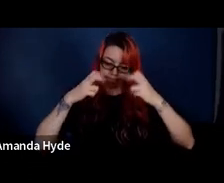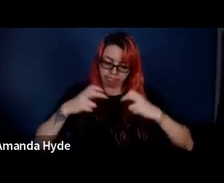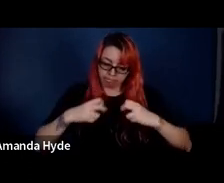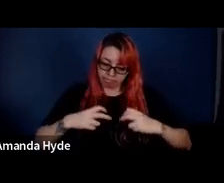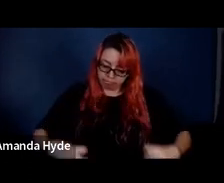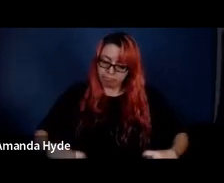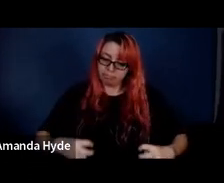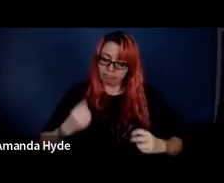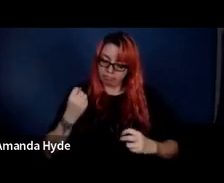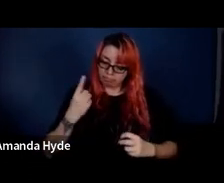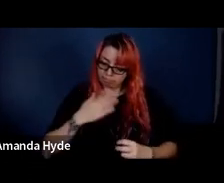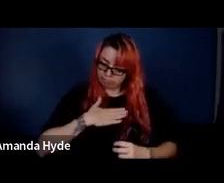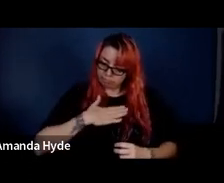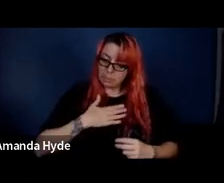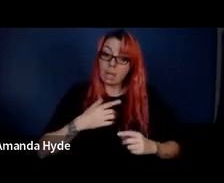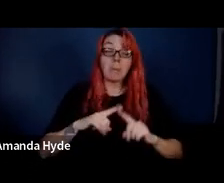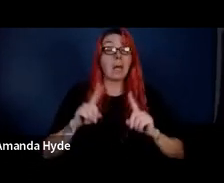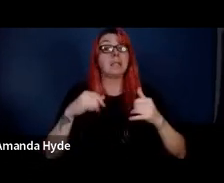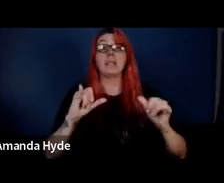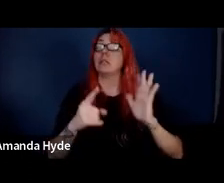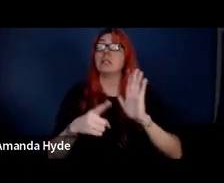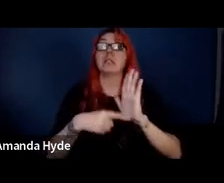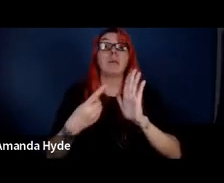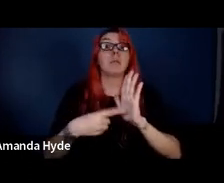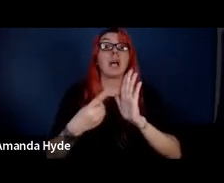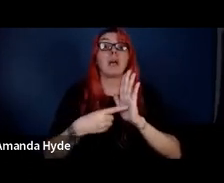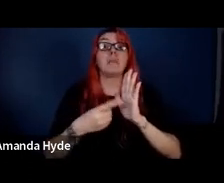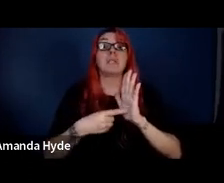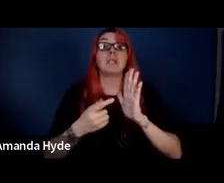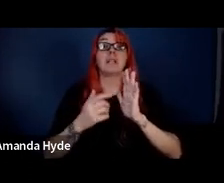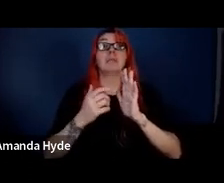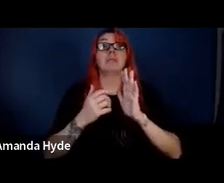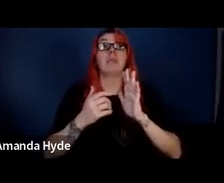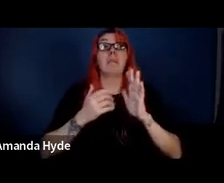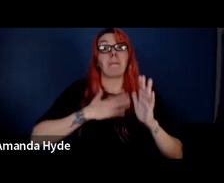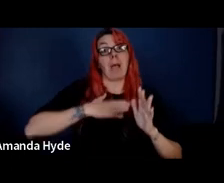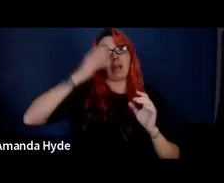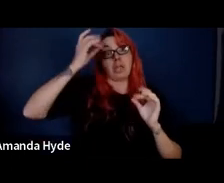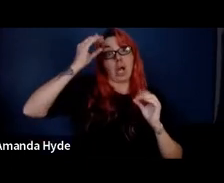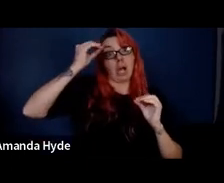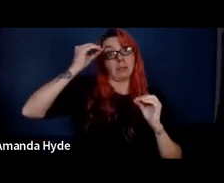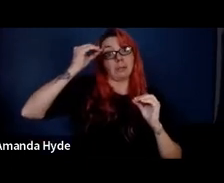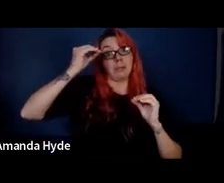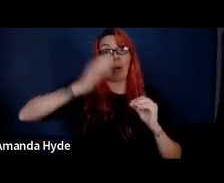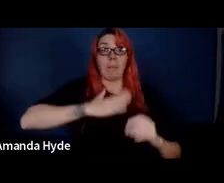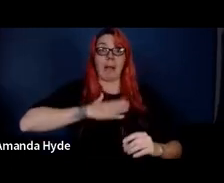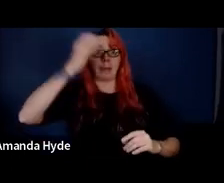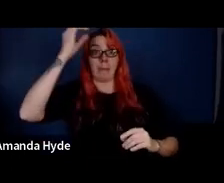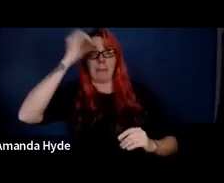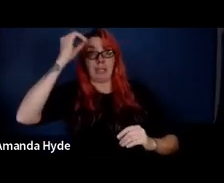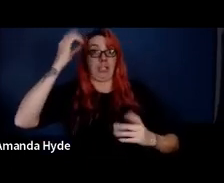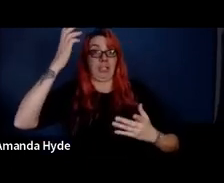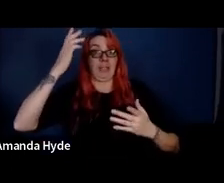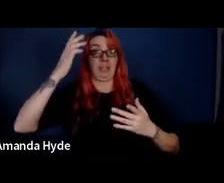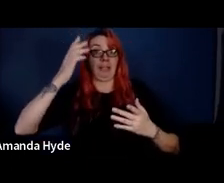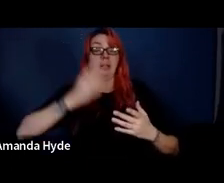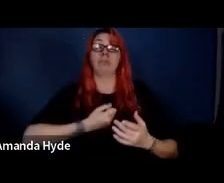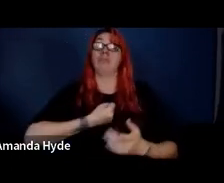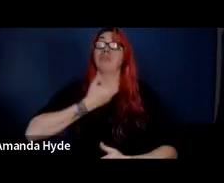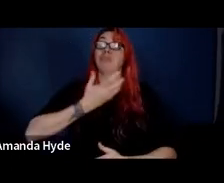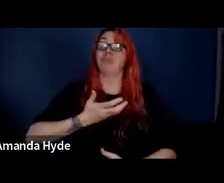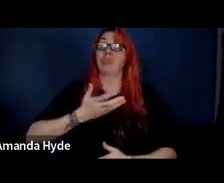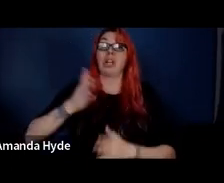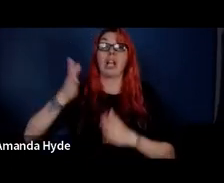I will be given feedback by someone that a way that I looked at something and the way I perceived it, is biased, or I've